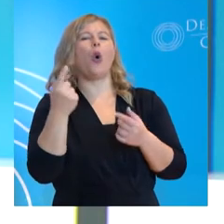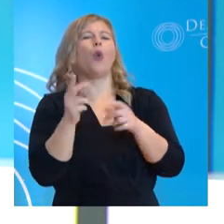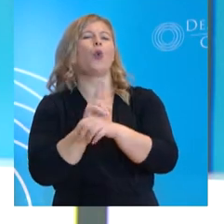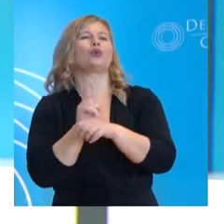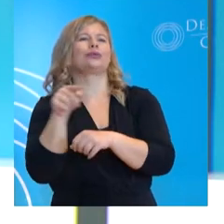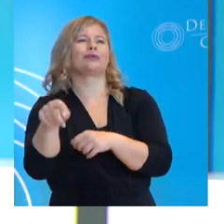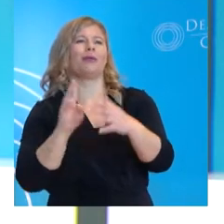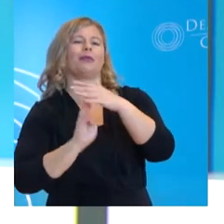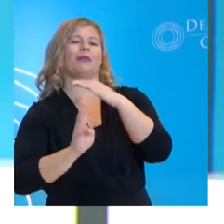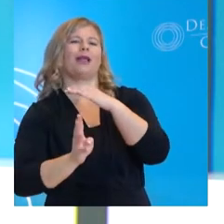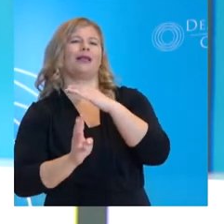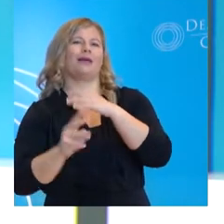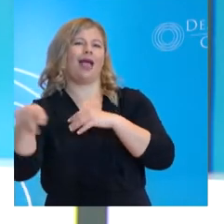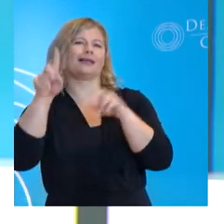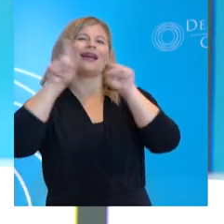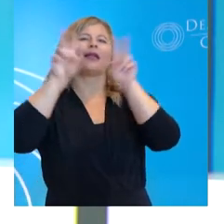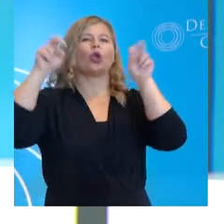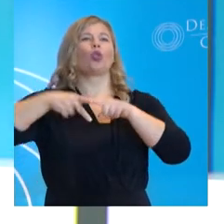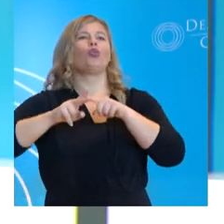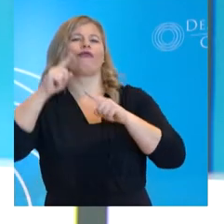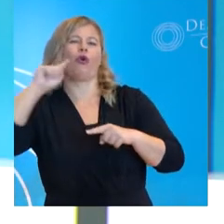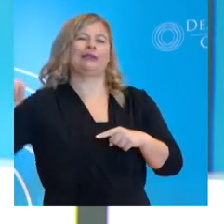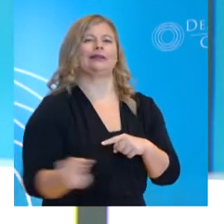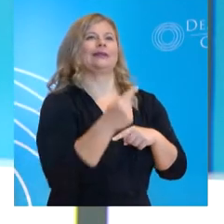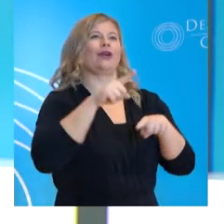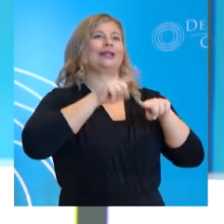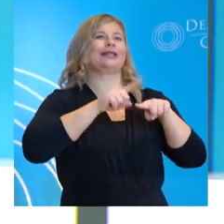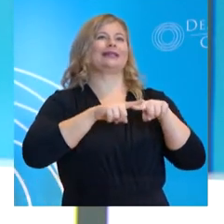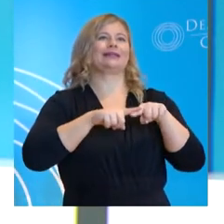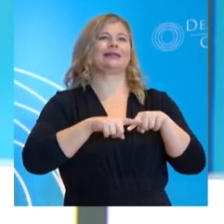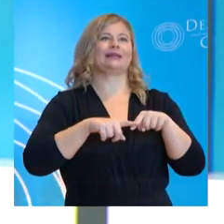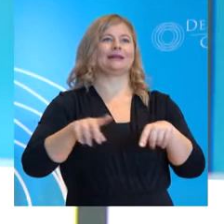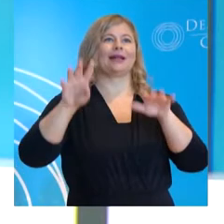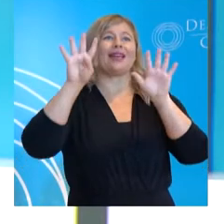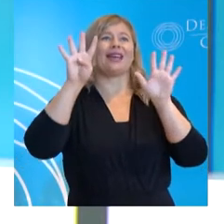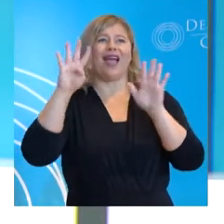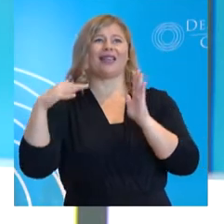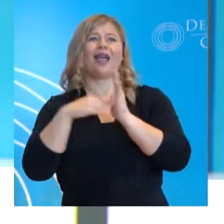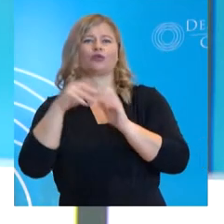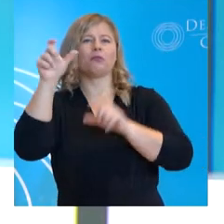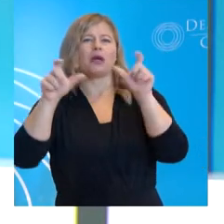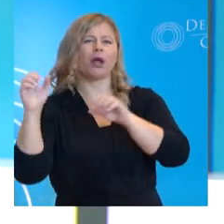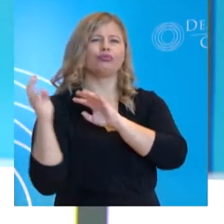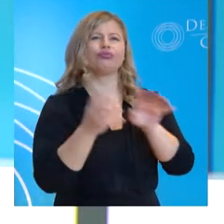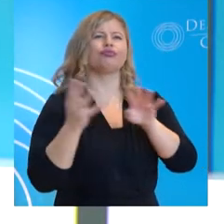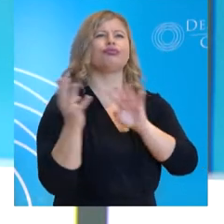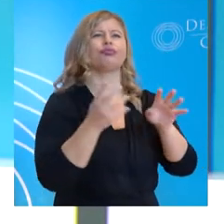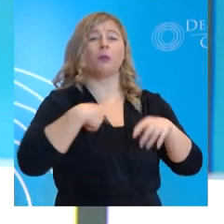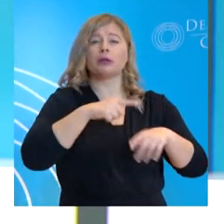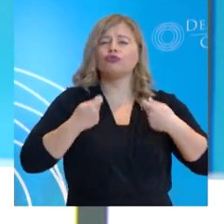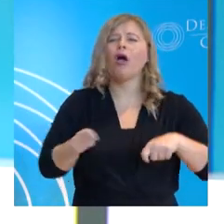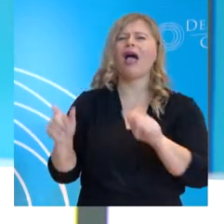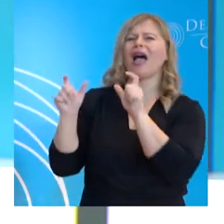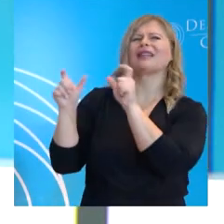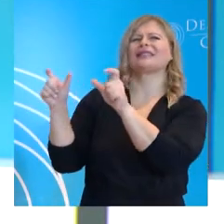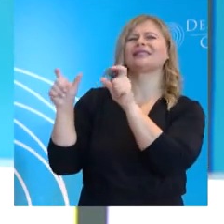and facilitated tens of thousands of people to try to cross into Greece. We said no, we defended our land border.